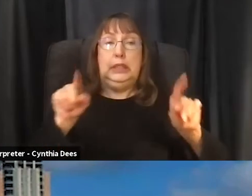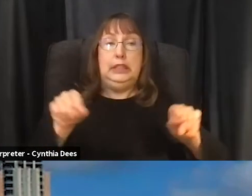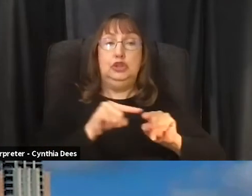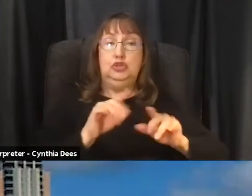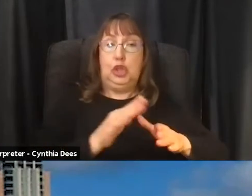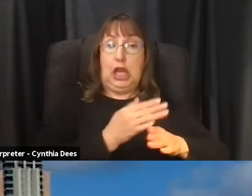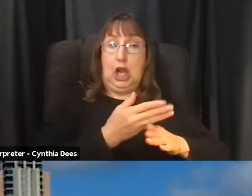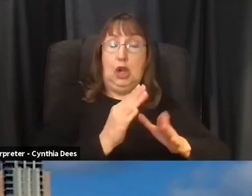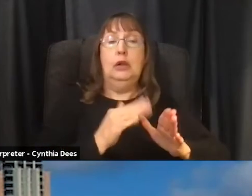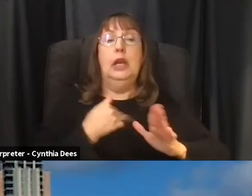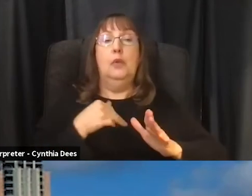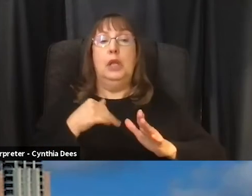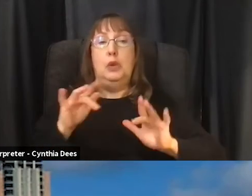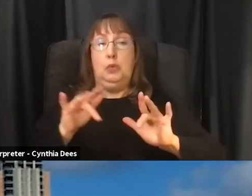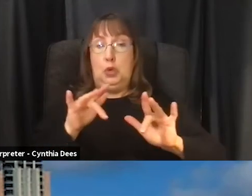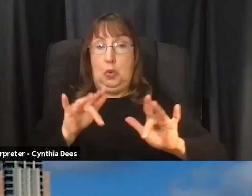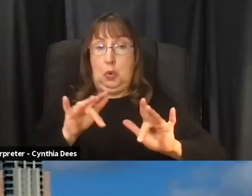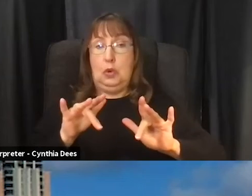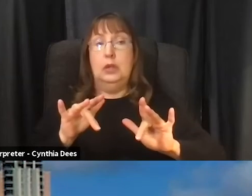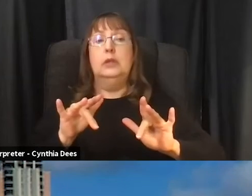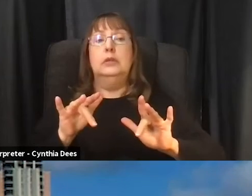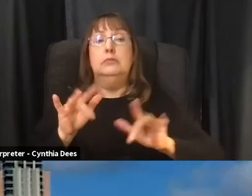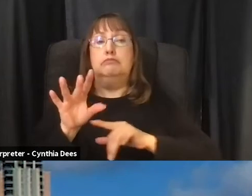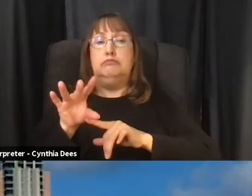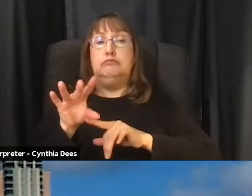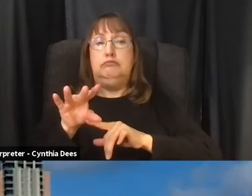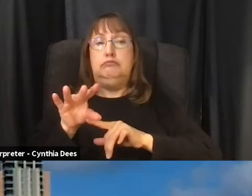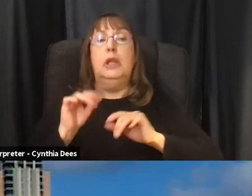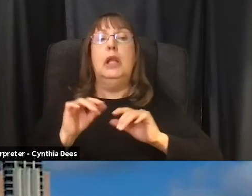and gather some really impactful information.